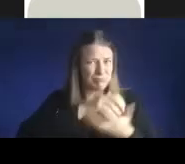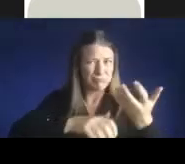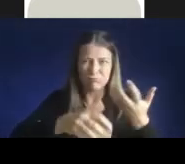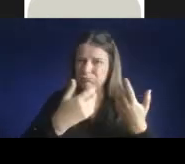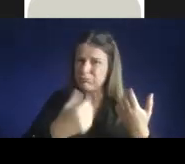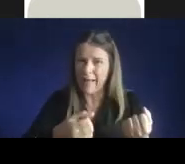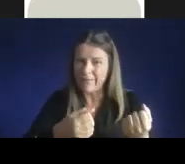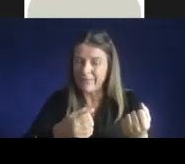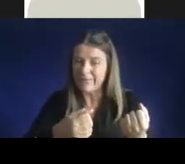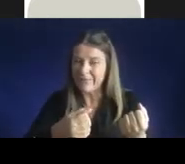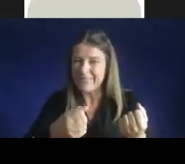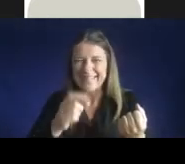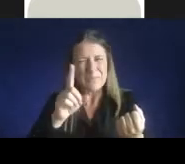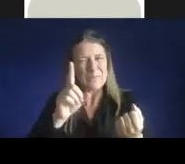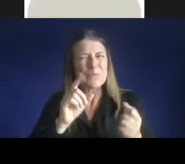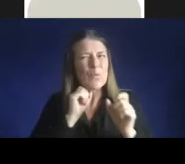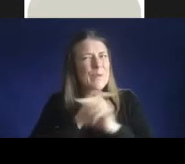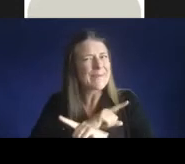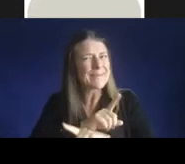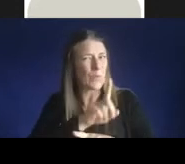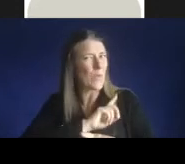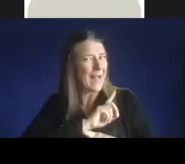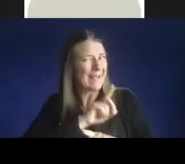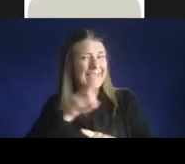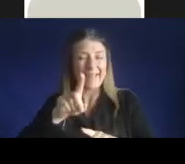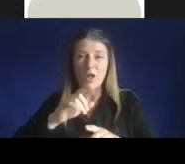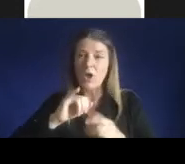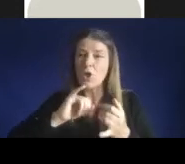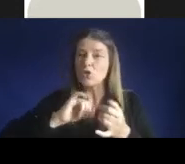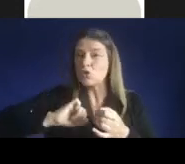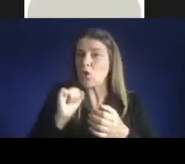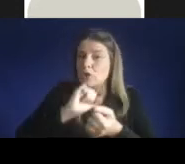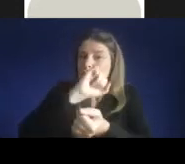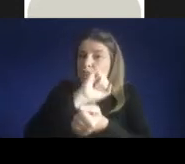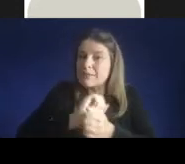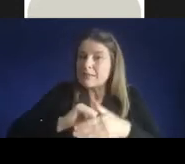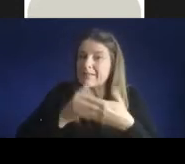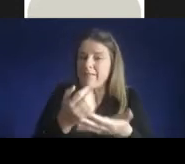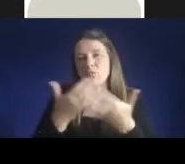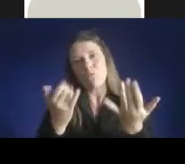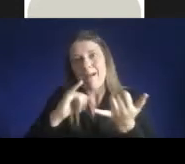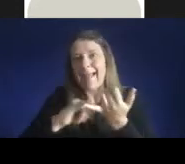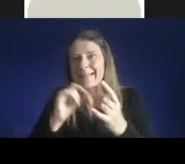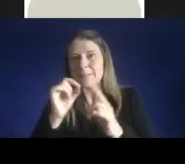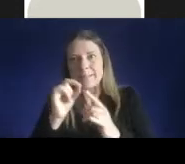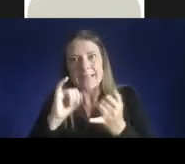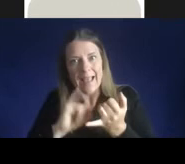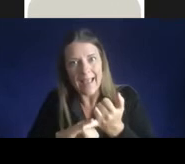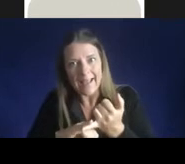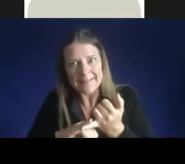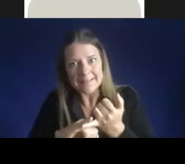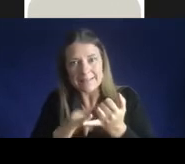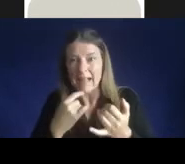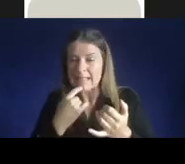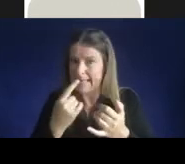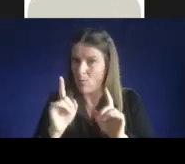at what the Scottish Prison Service, or the SPS, wants from its own services, and by correlation,